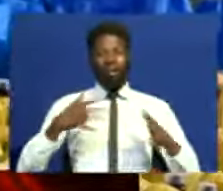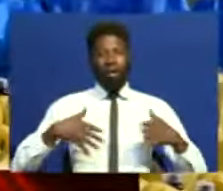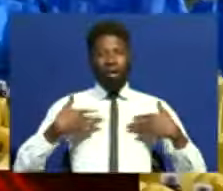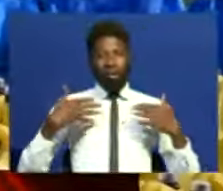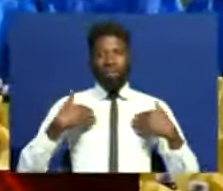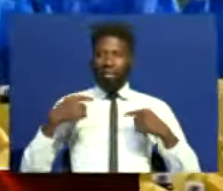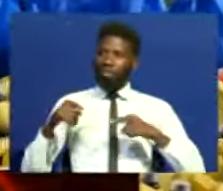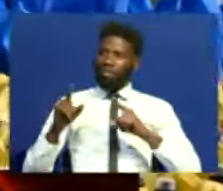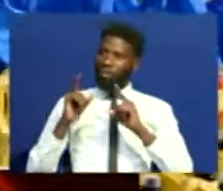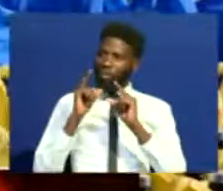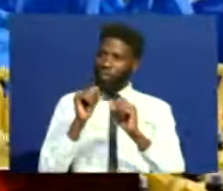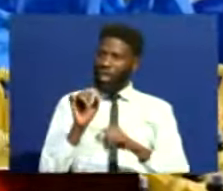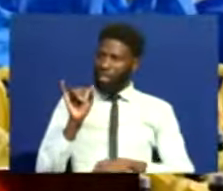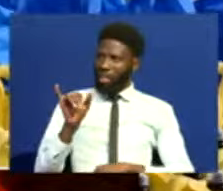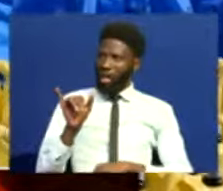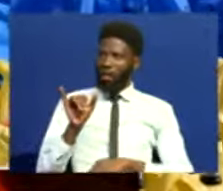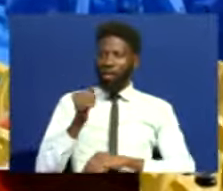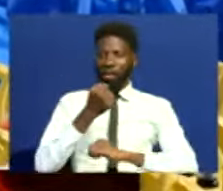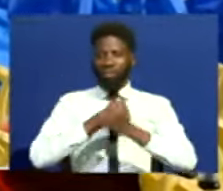a noble gesture.